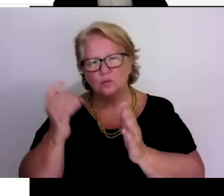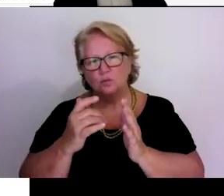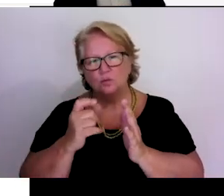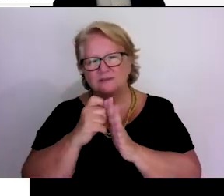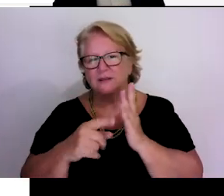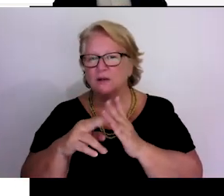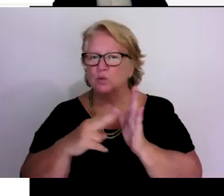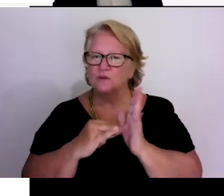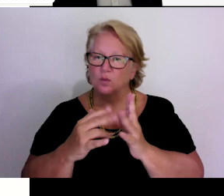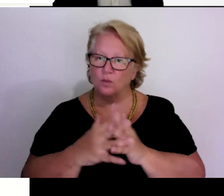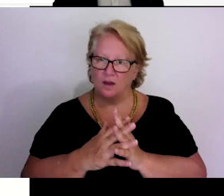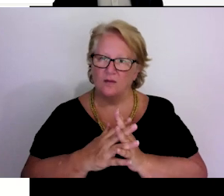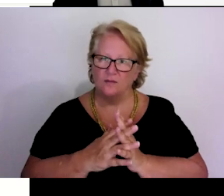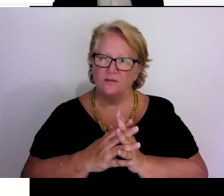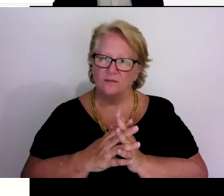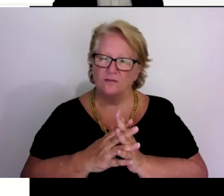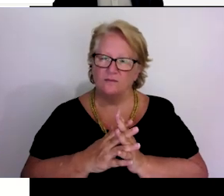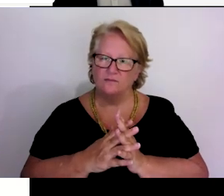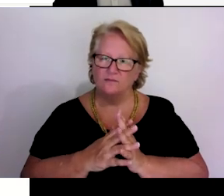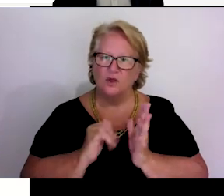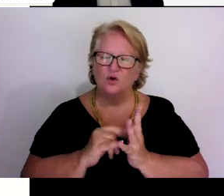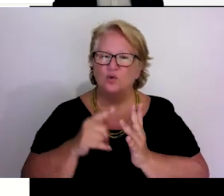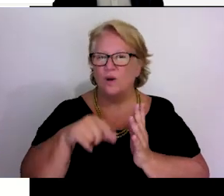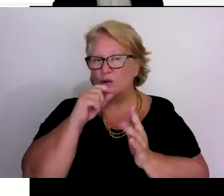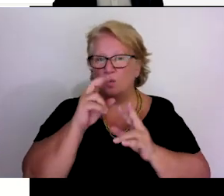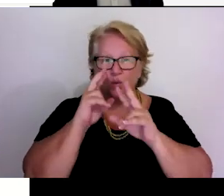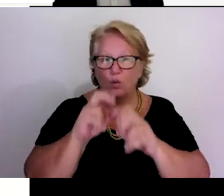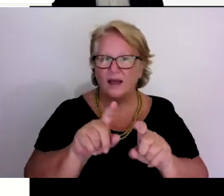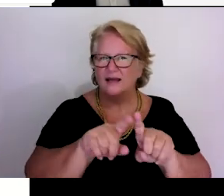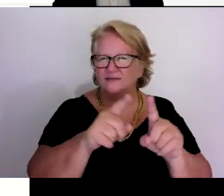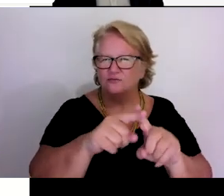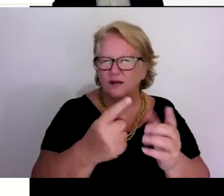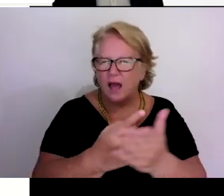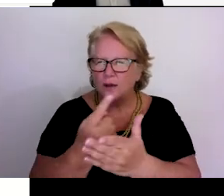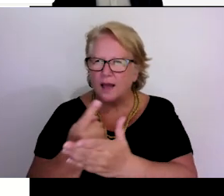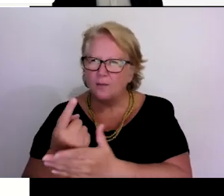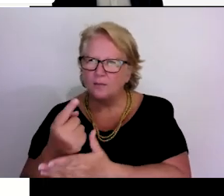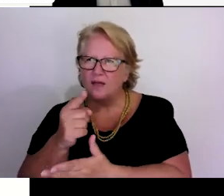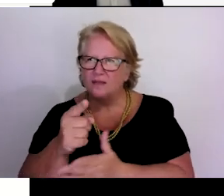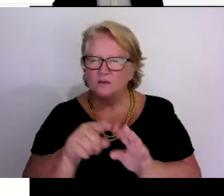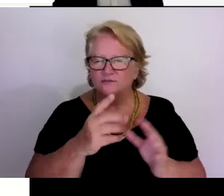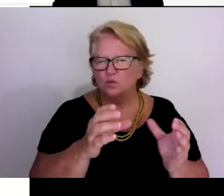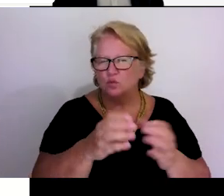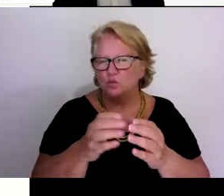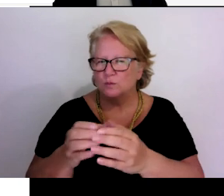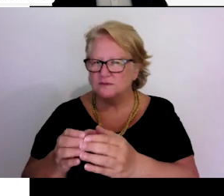Wales. And so we were able to look at many different outcomes for those two groups and how they differed.